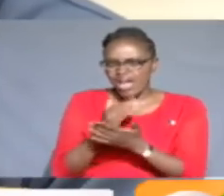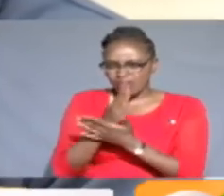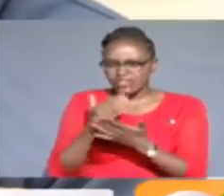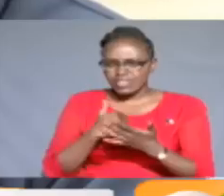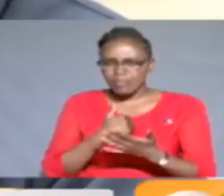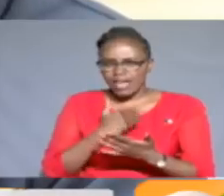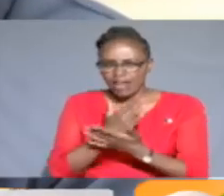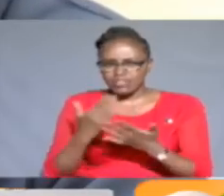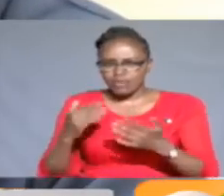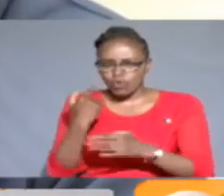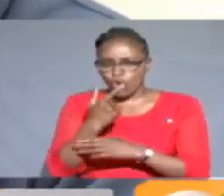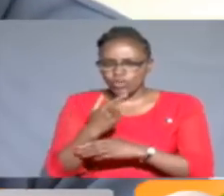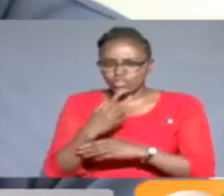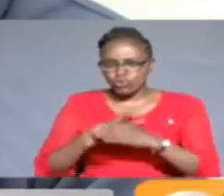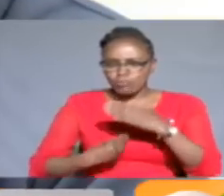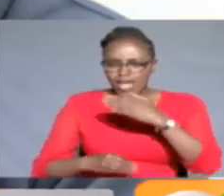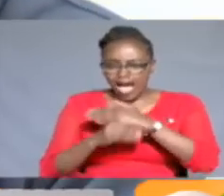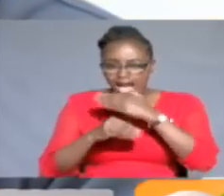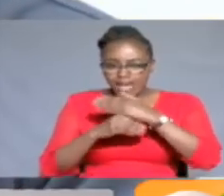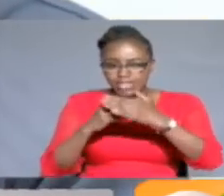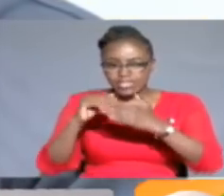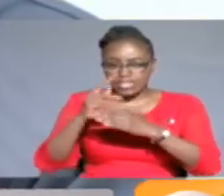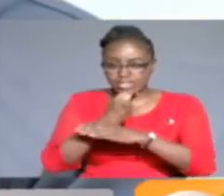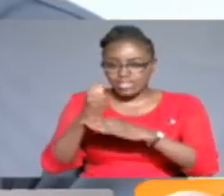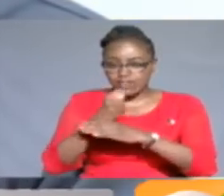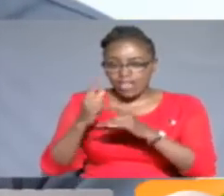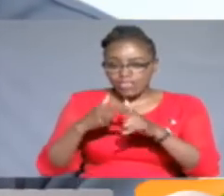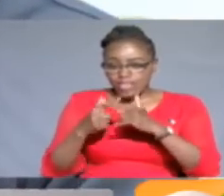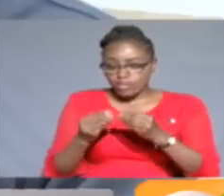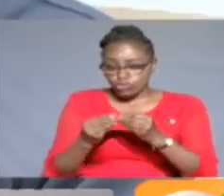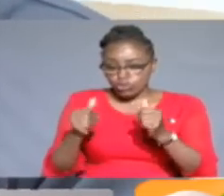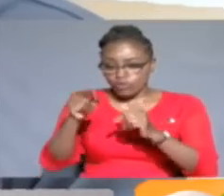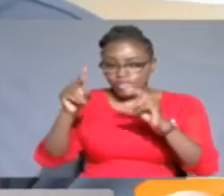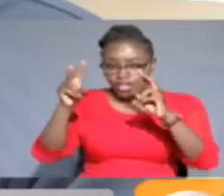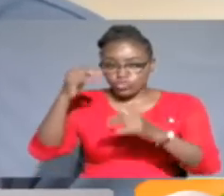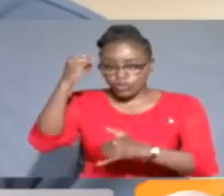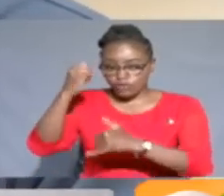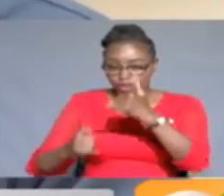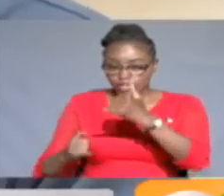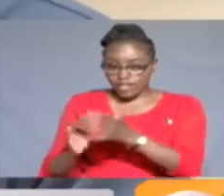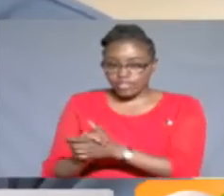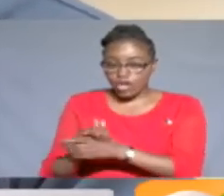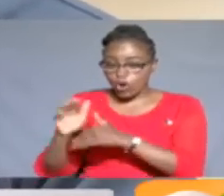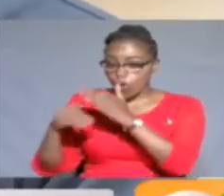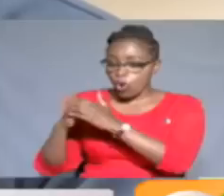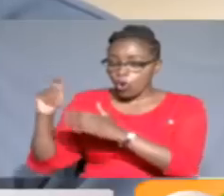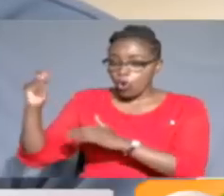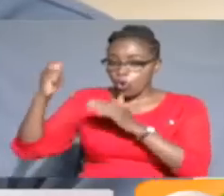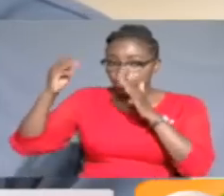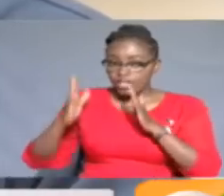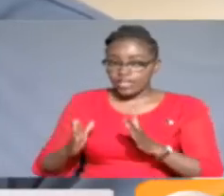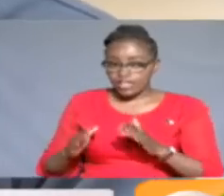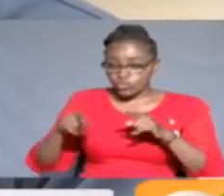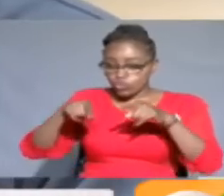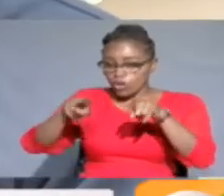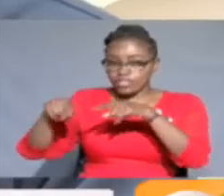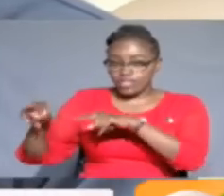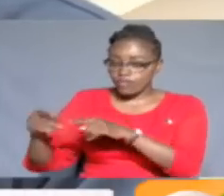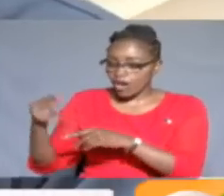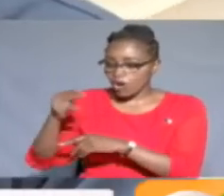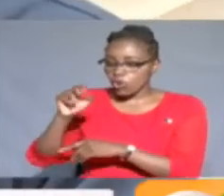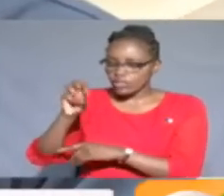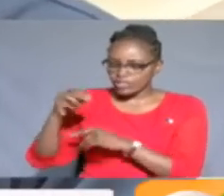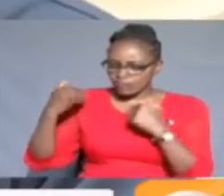somewhere. Yeah. Just need to be topped up to be able to then adequately cover the issue. And finally, all Kenyans, you yourself, Hussein